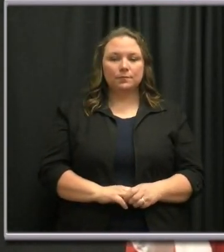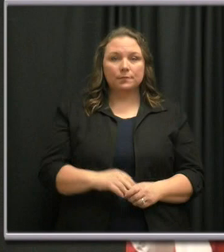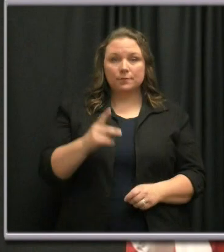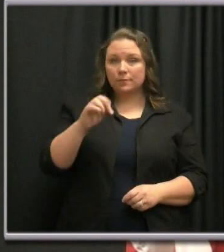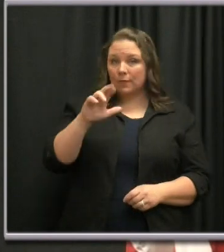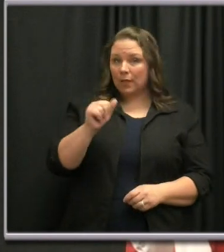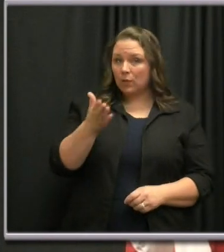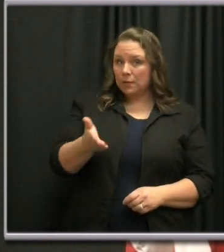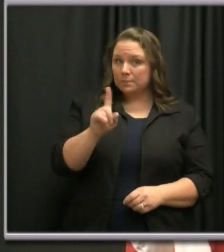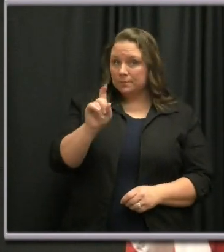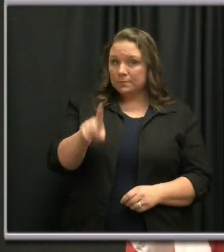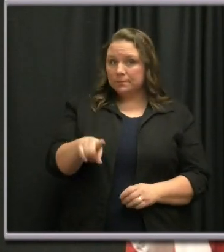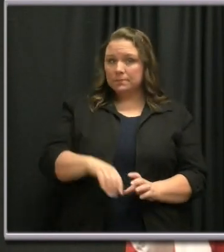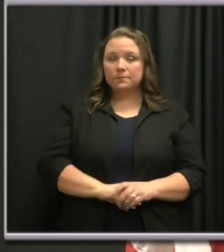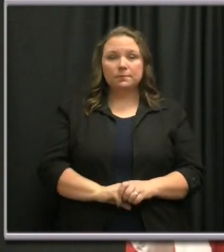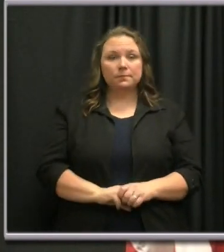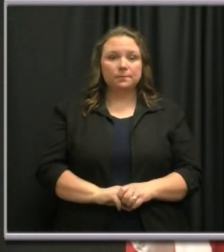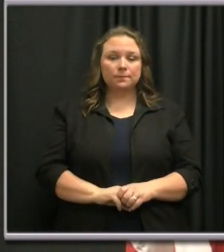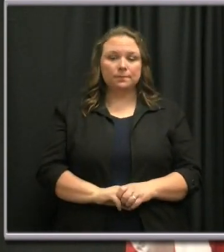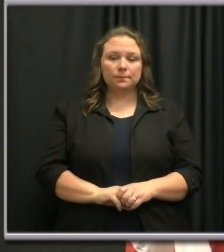Kara, are you there?